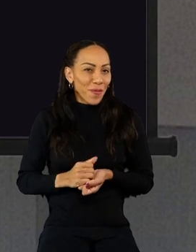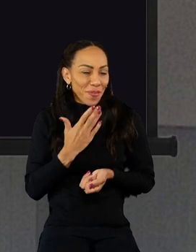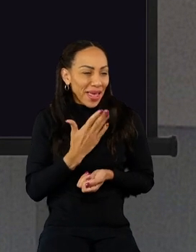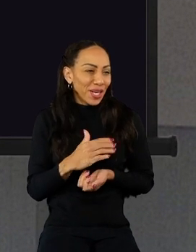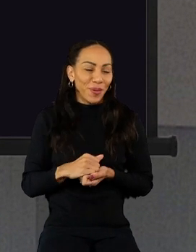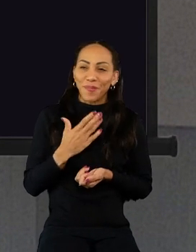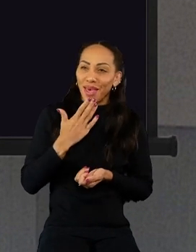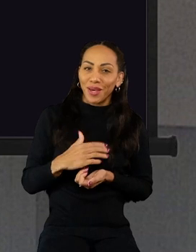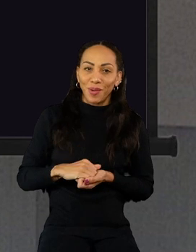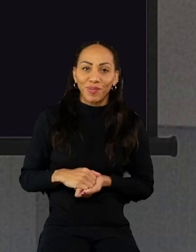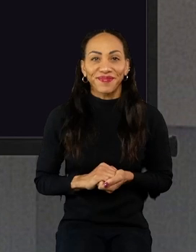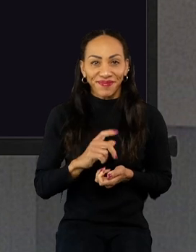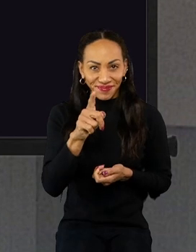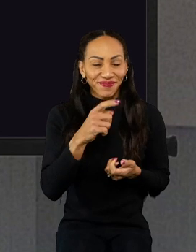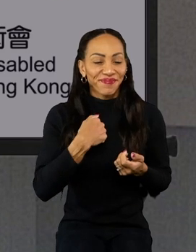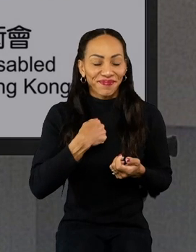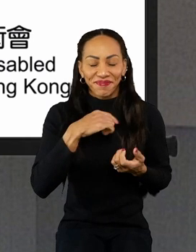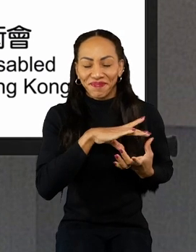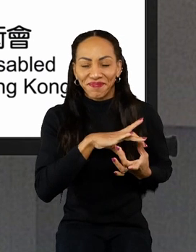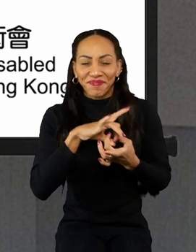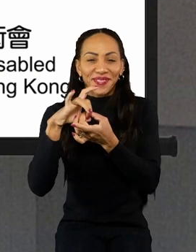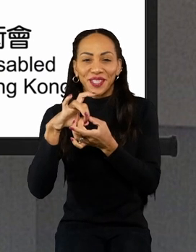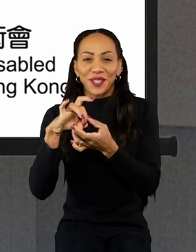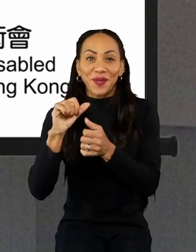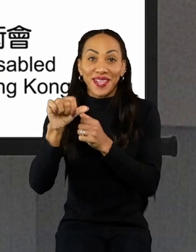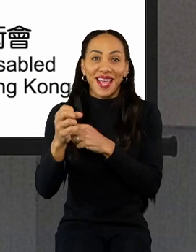Wonderful. I'll take you to your next slide.